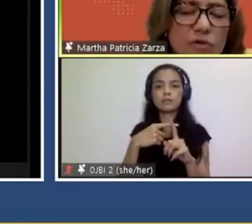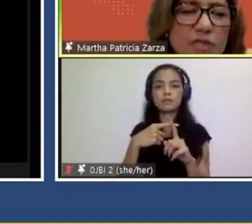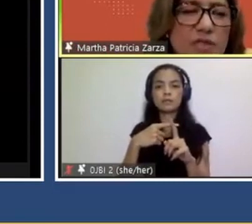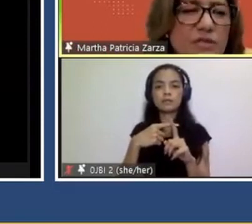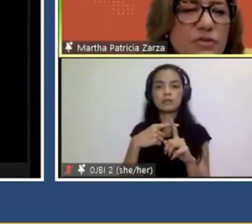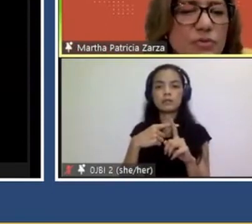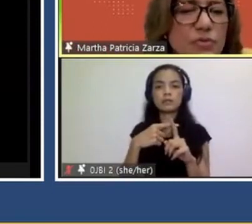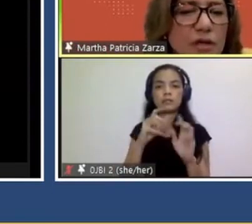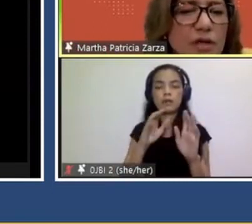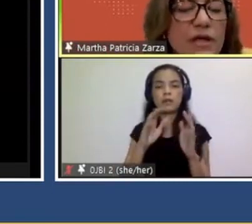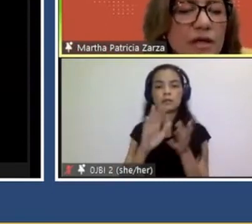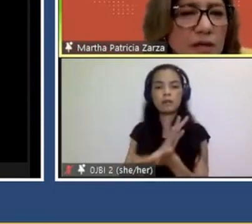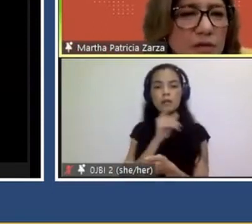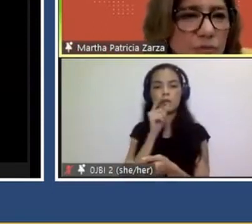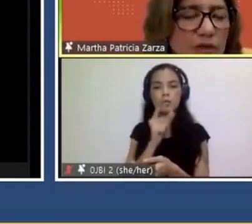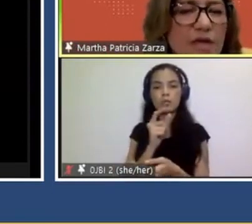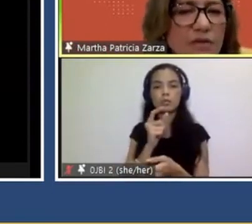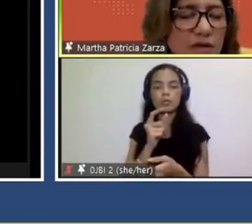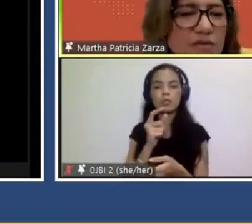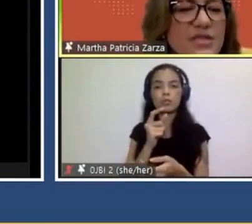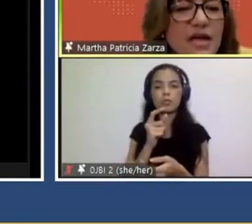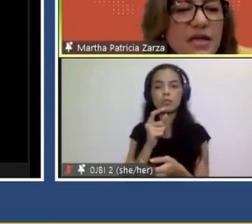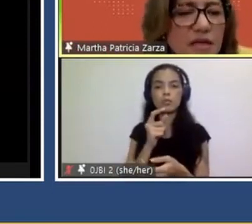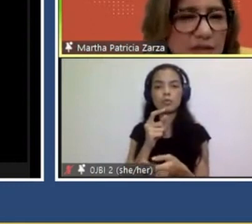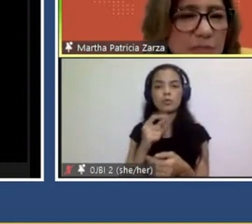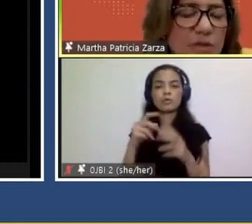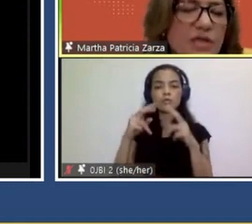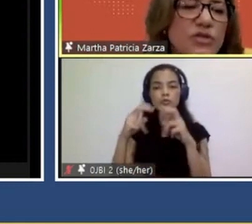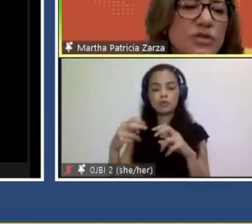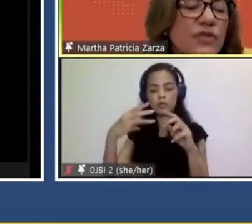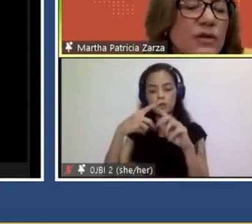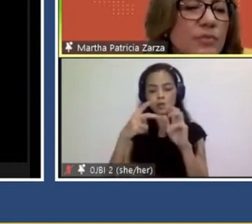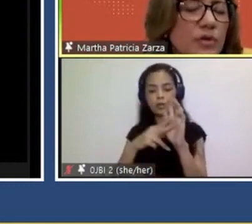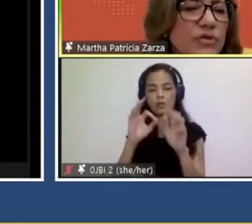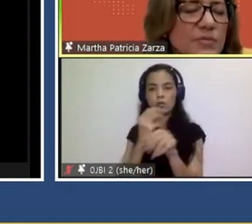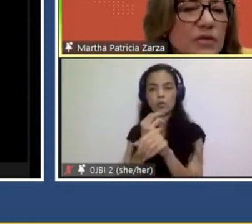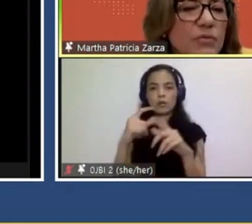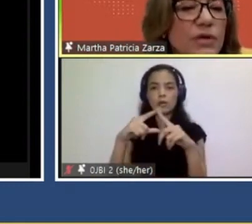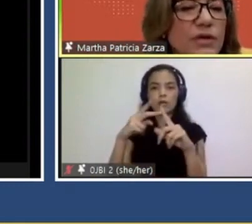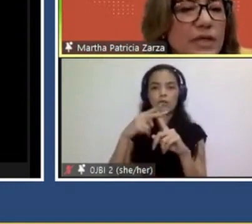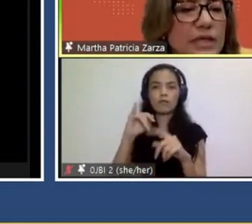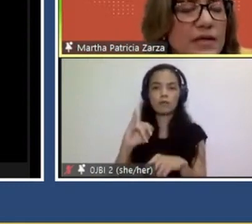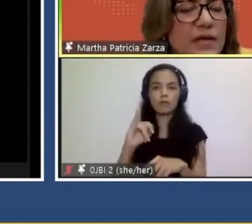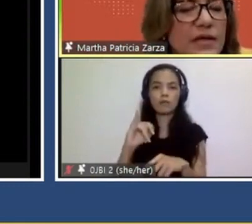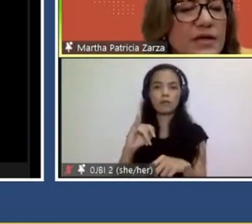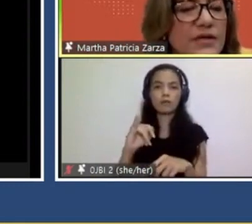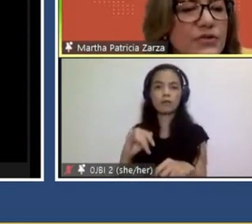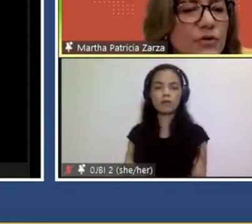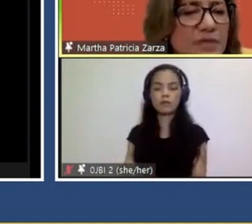more opportunities to do the ethnographic study and the implementation of the prototypes that we were